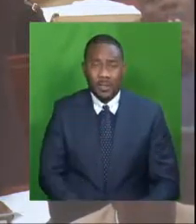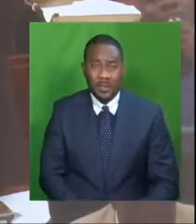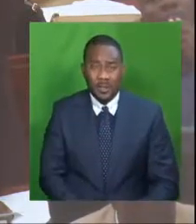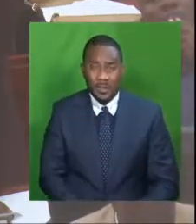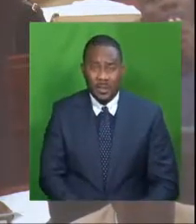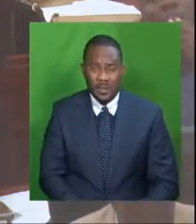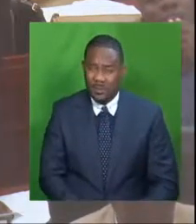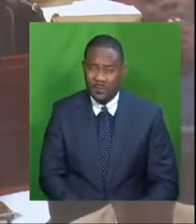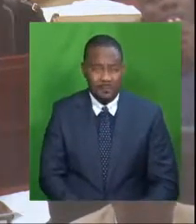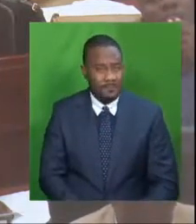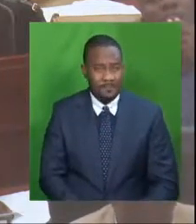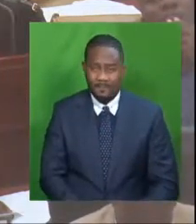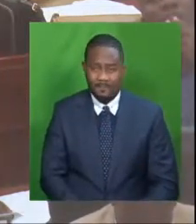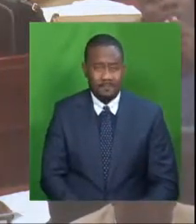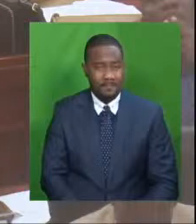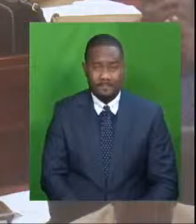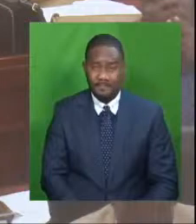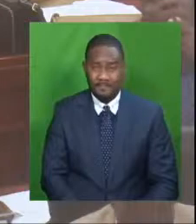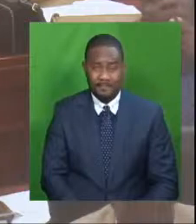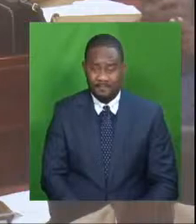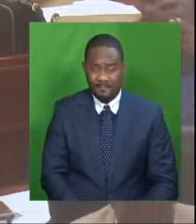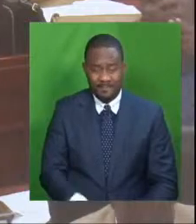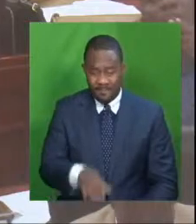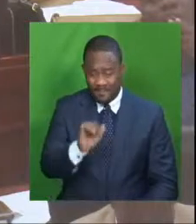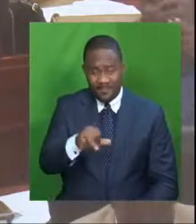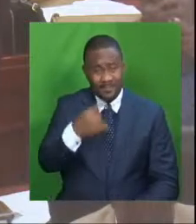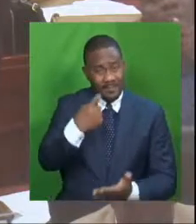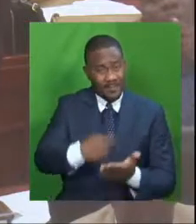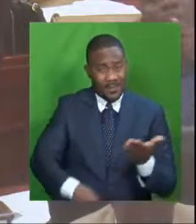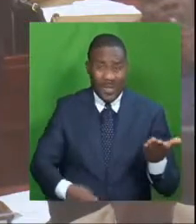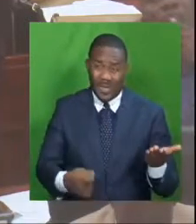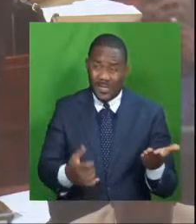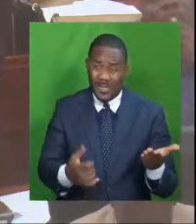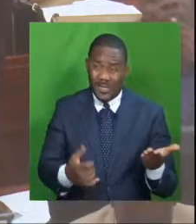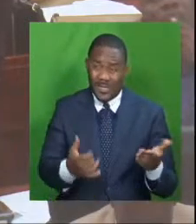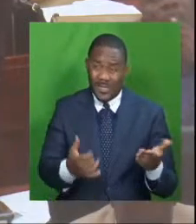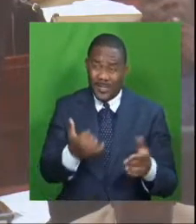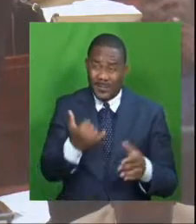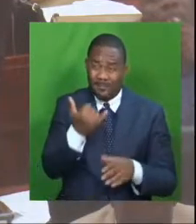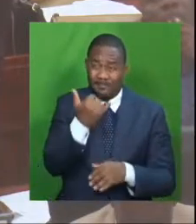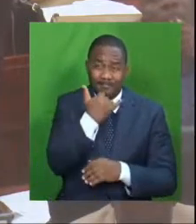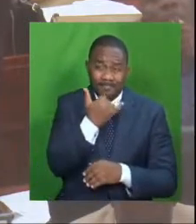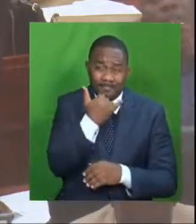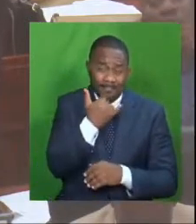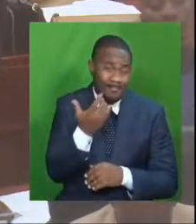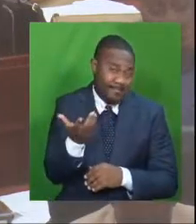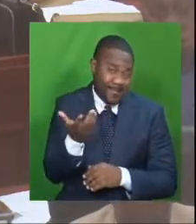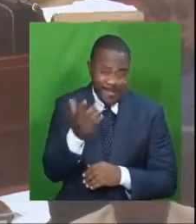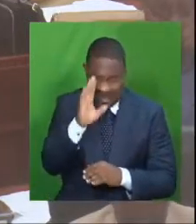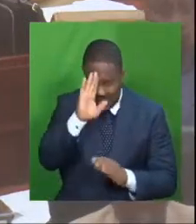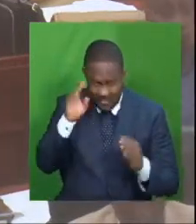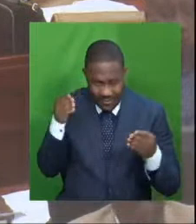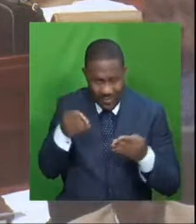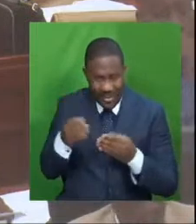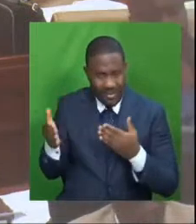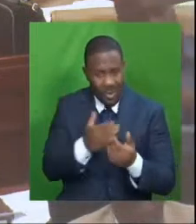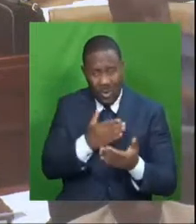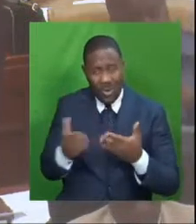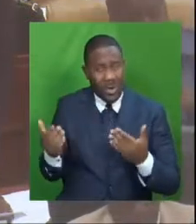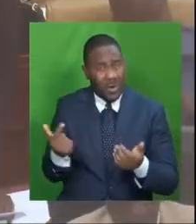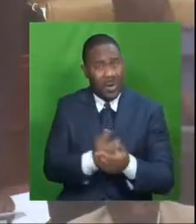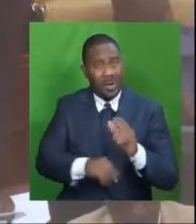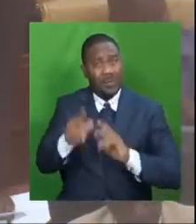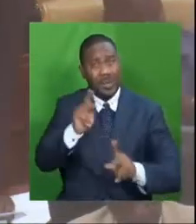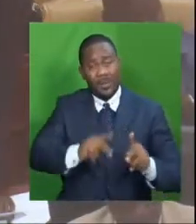clearly, this means this tax is targeted at the ordinary Ghanaian. Mr. Speaker, apart from that, we